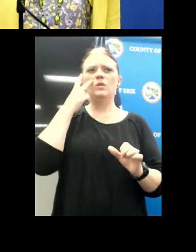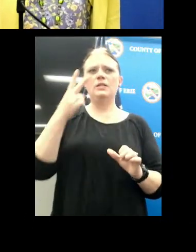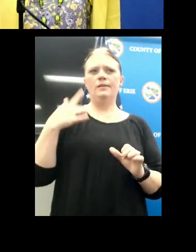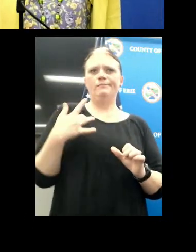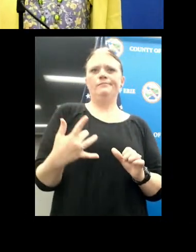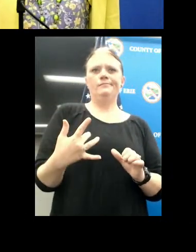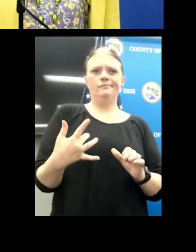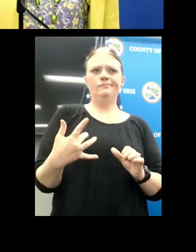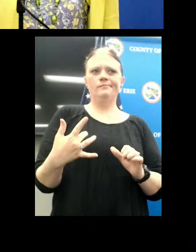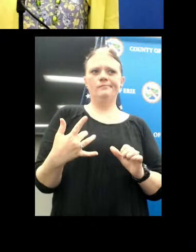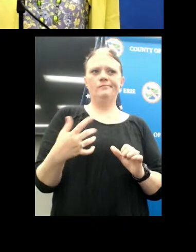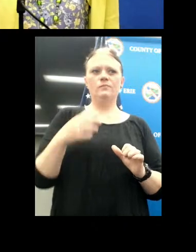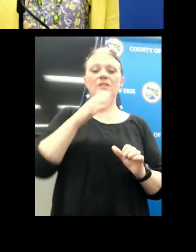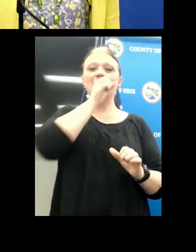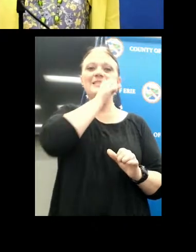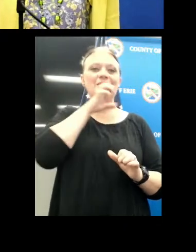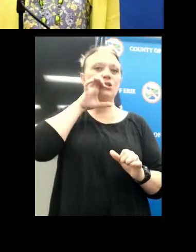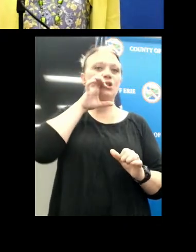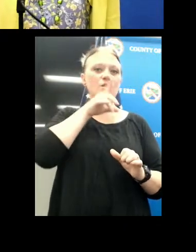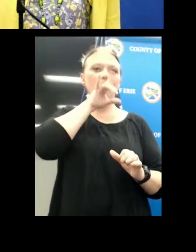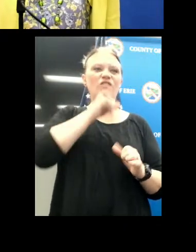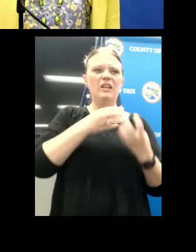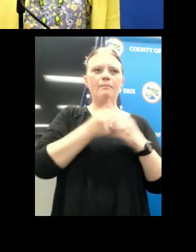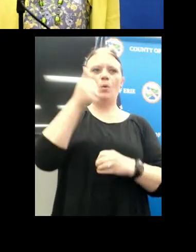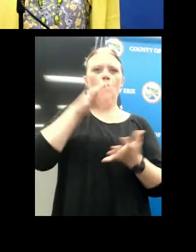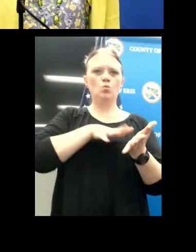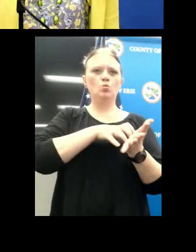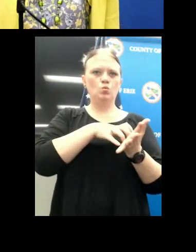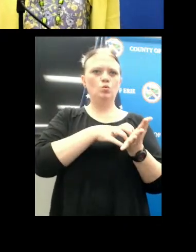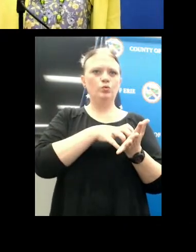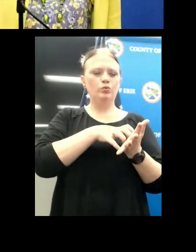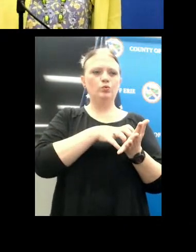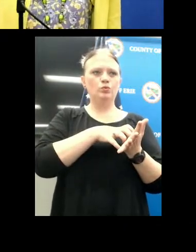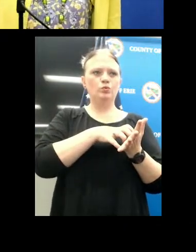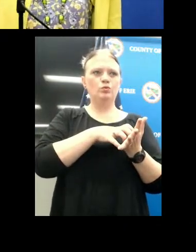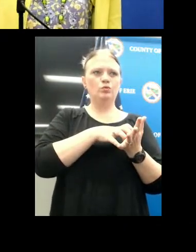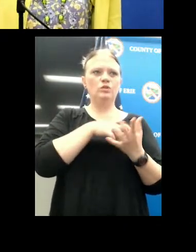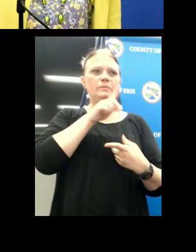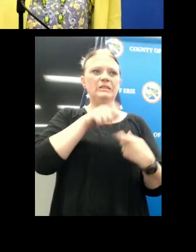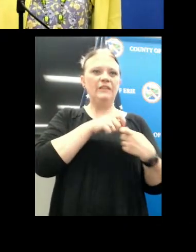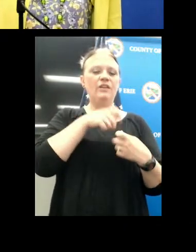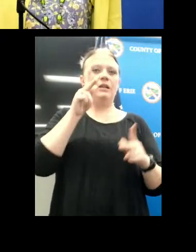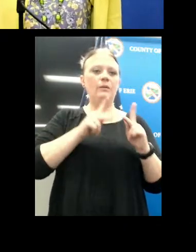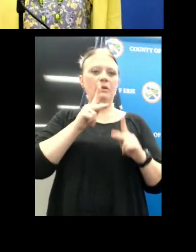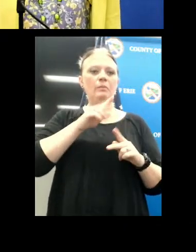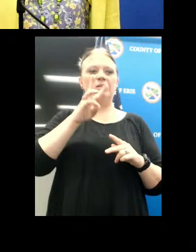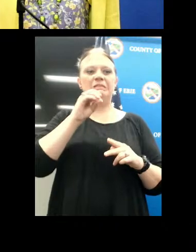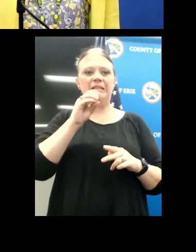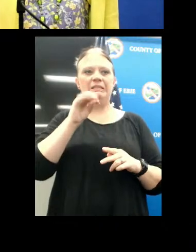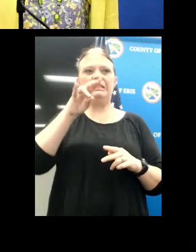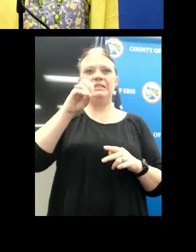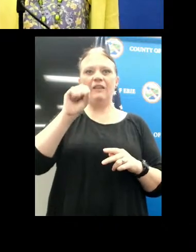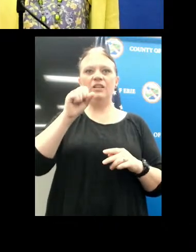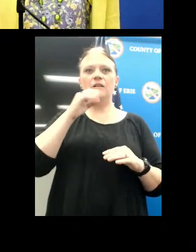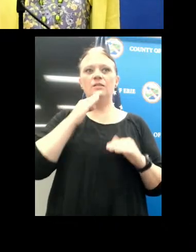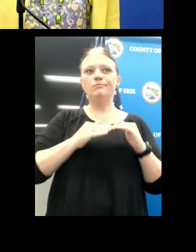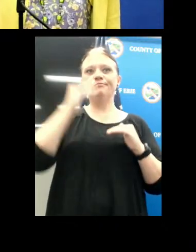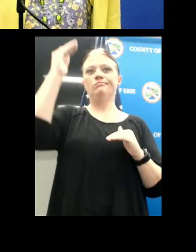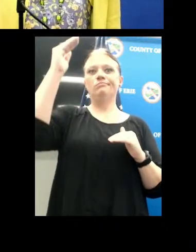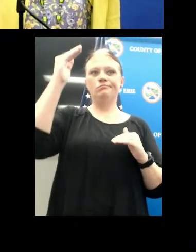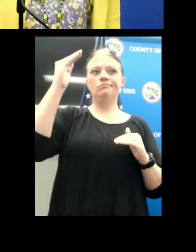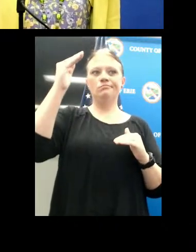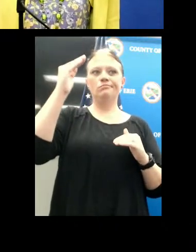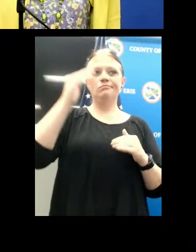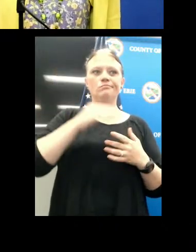see the trend where it's our seniors that are really the most vulnerable, especially people in their 60s, 70s, and especially in their